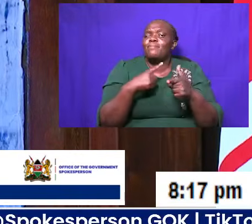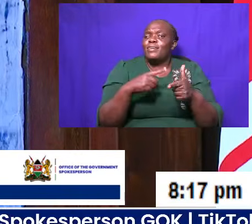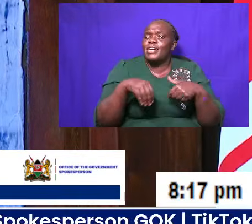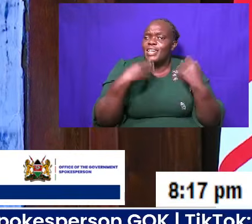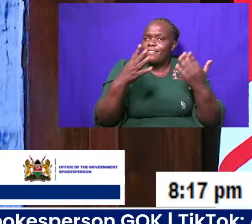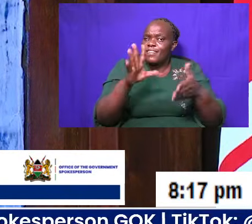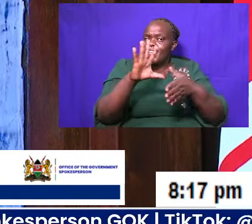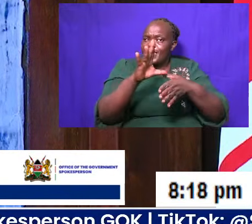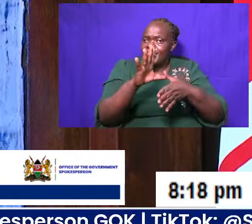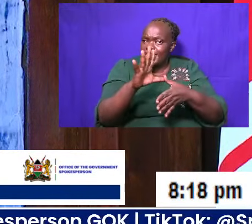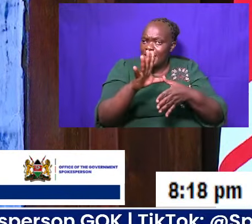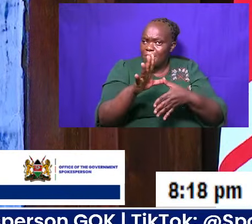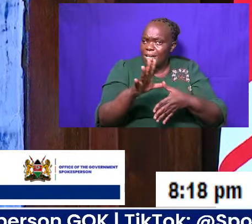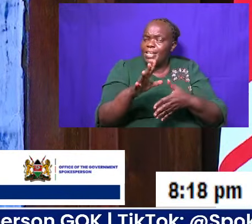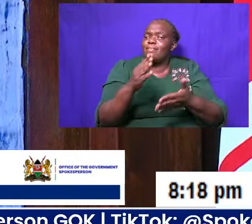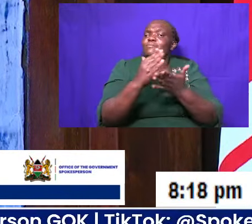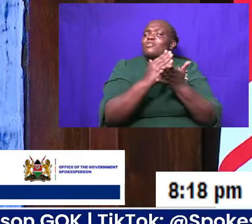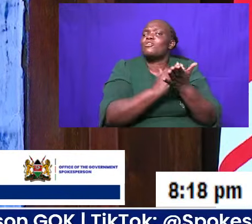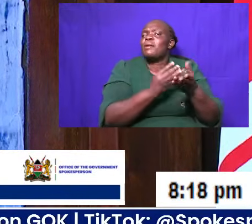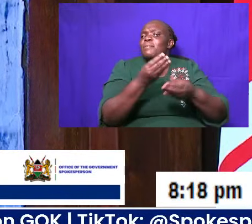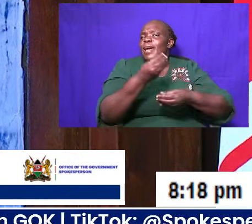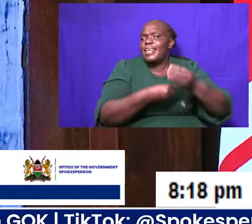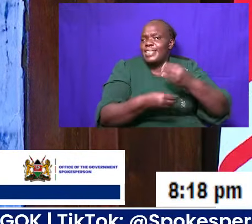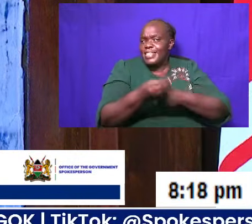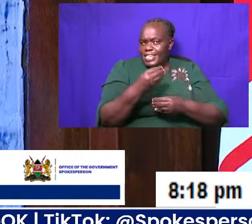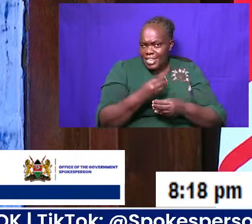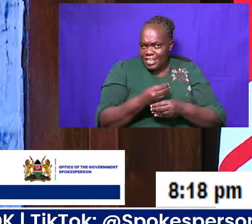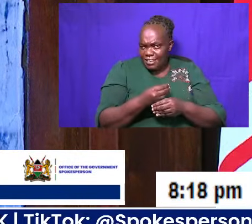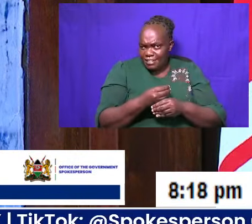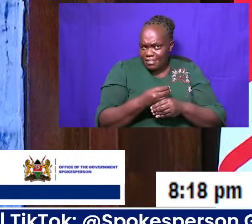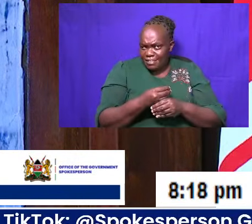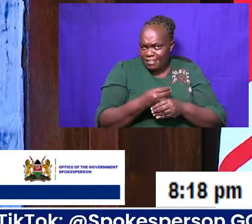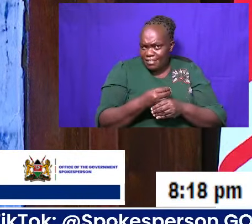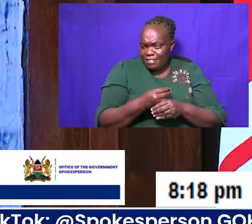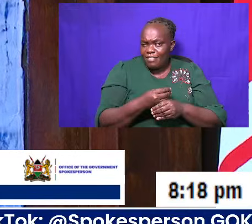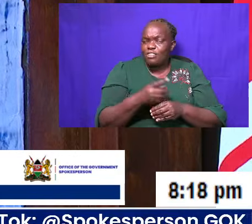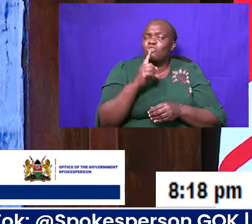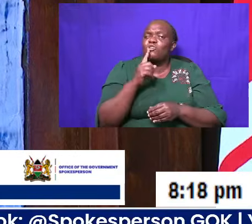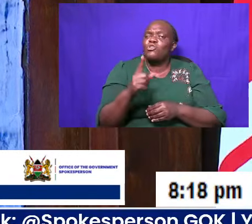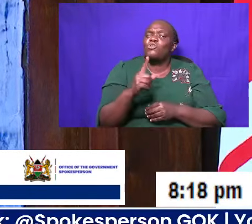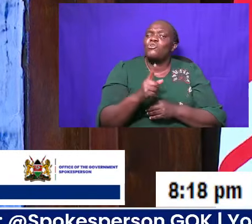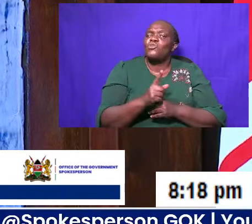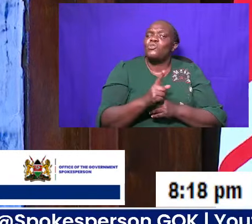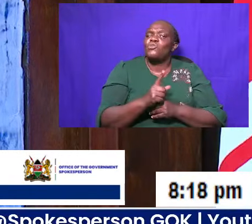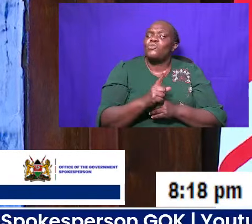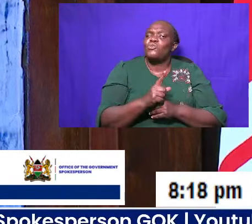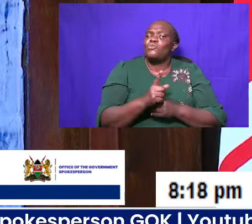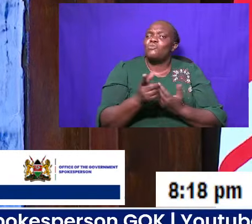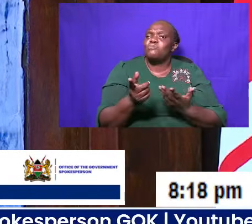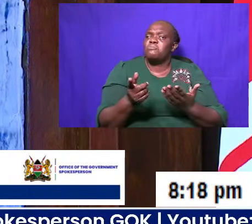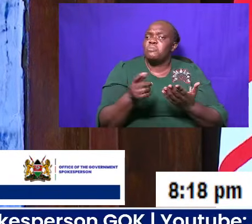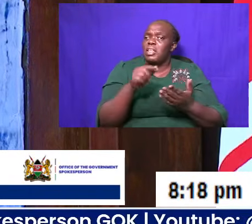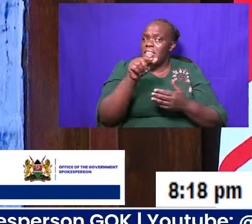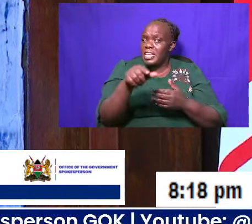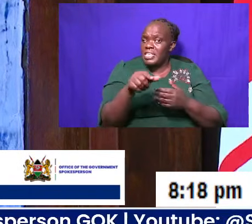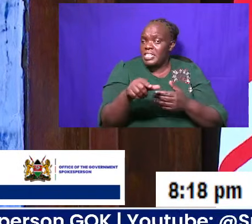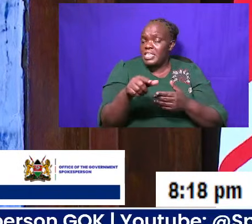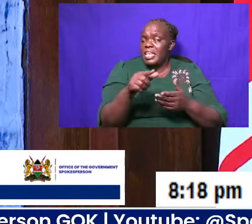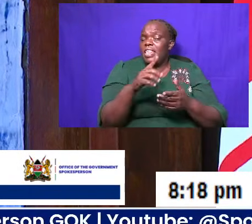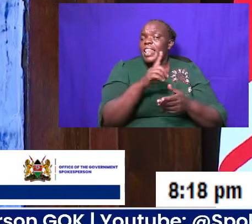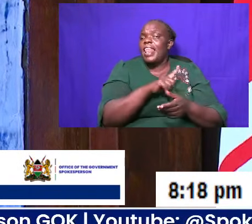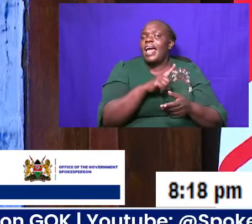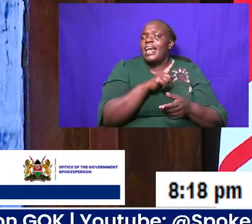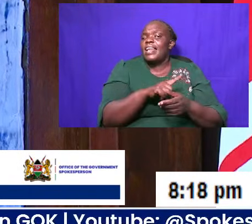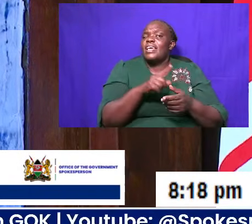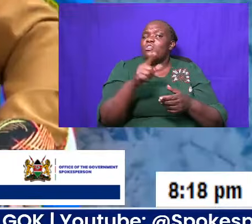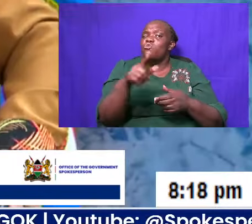German exchange program. Is it Dad? Dad, yeah. So Dad have done a good job in sponsoring many people. Yes. Yeah. And luckily. So how long